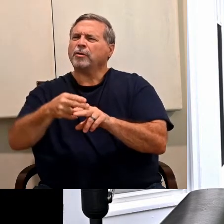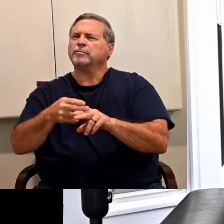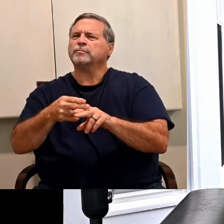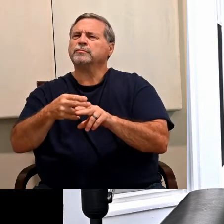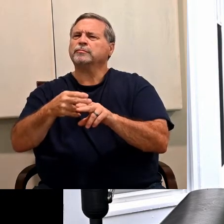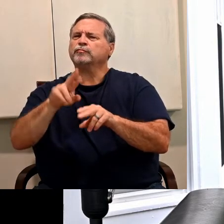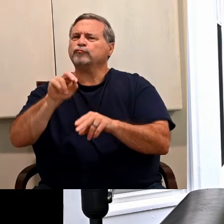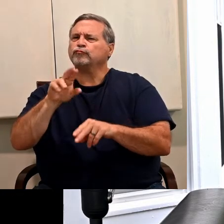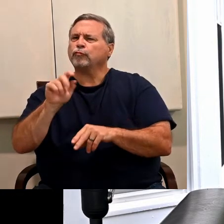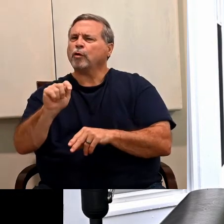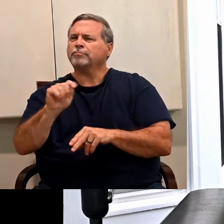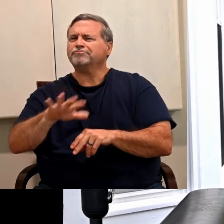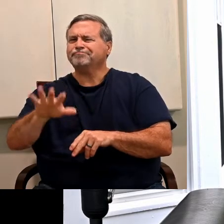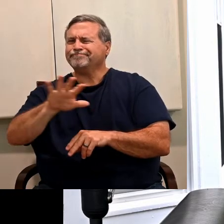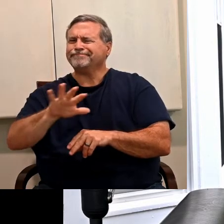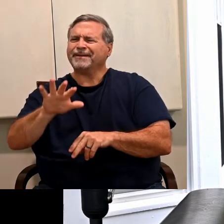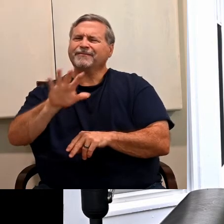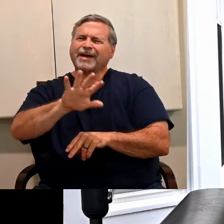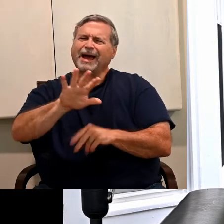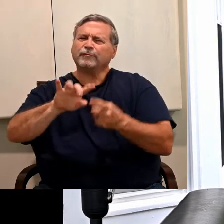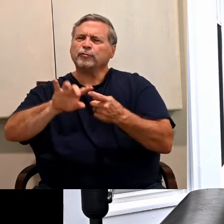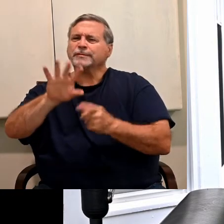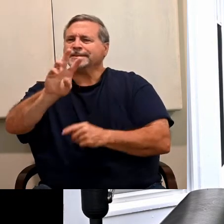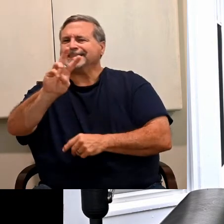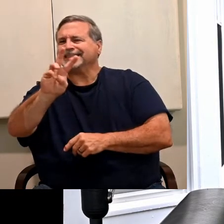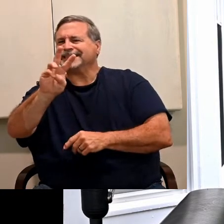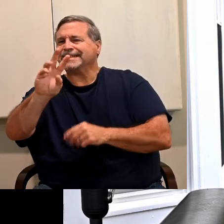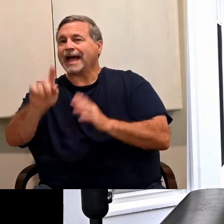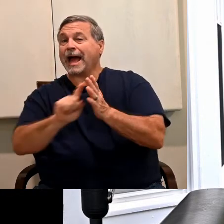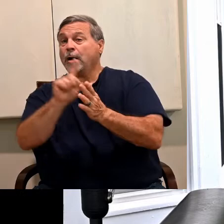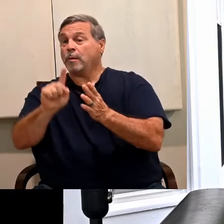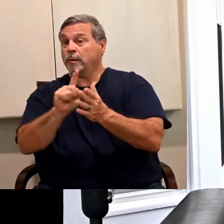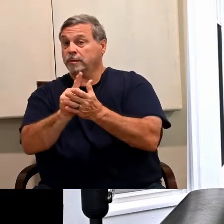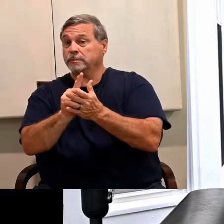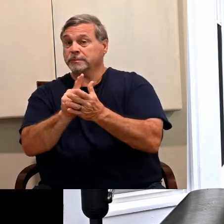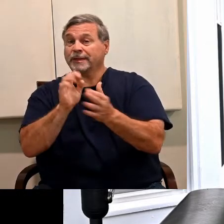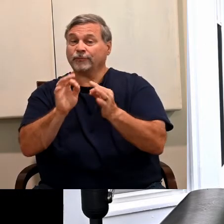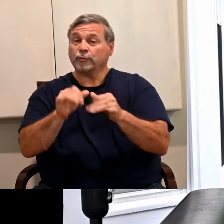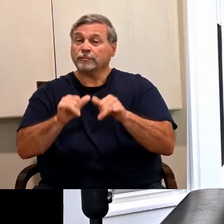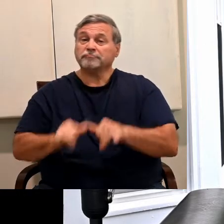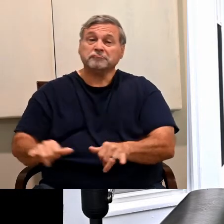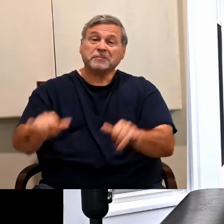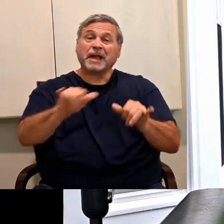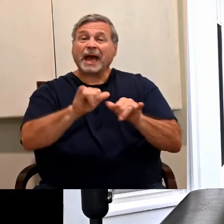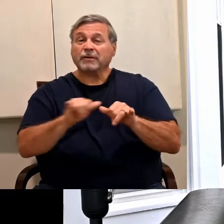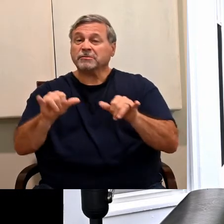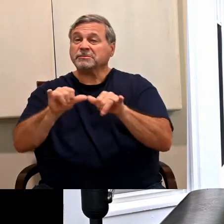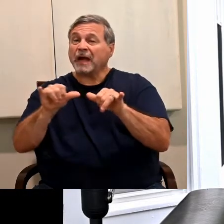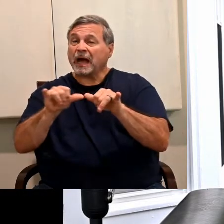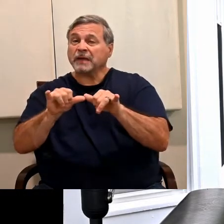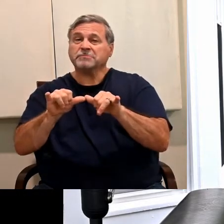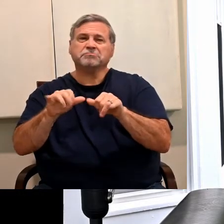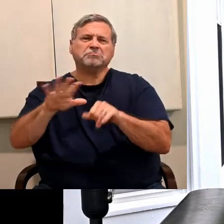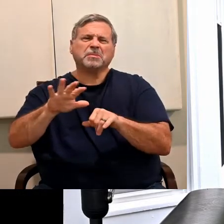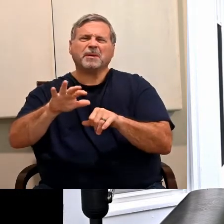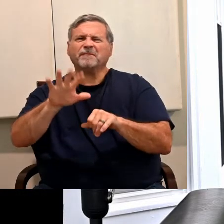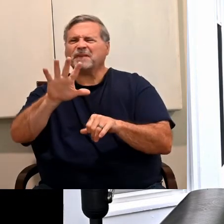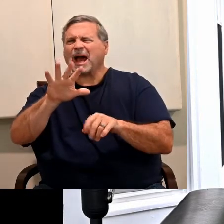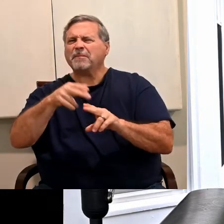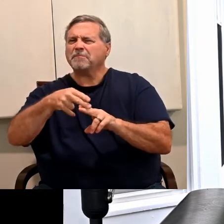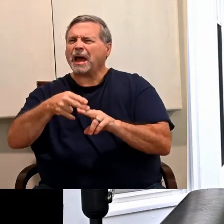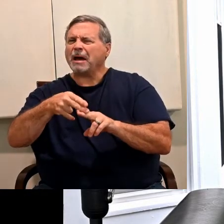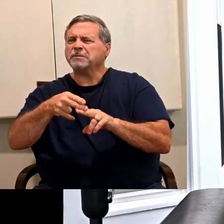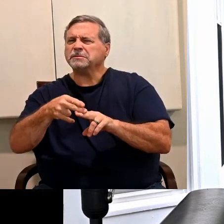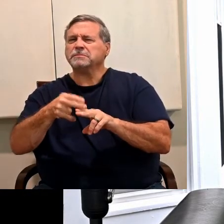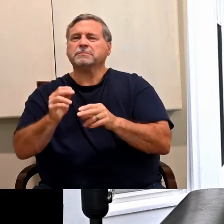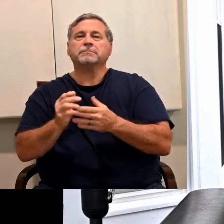10-pound roast, it's probably going to take about 5 to 6 hours. If you're doing a standard roast that you get at a grocery store,